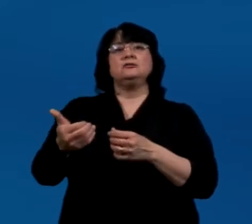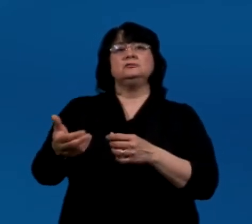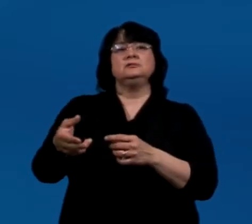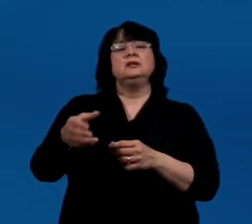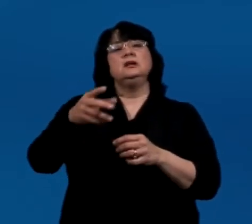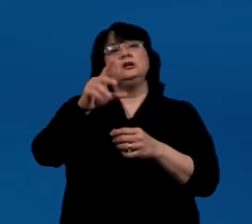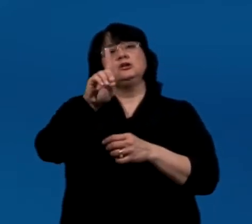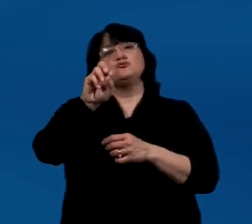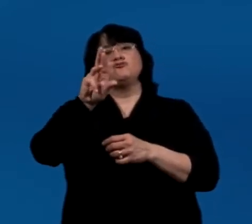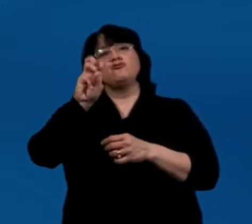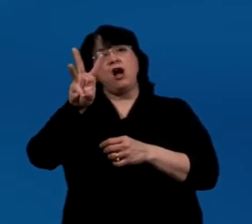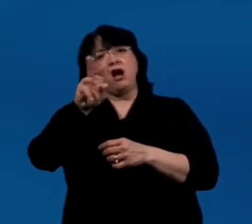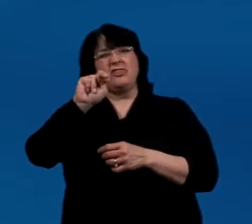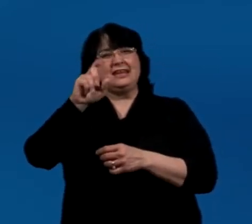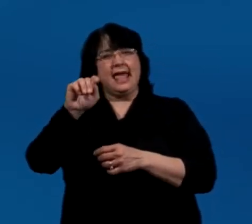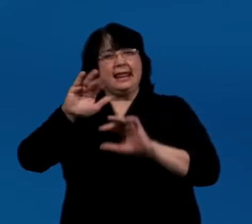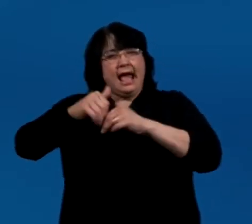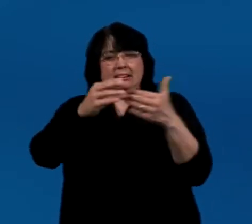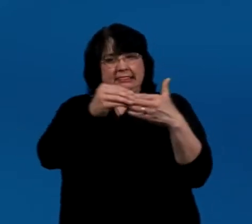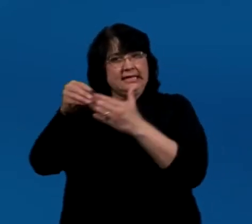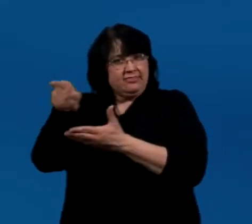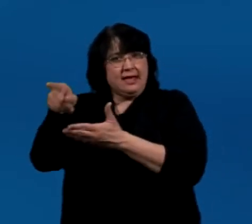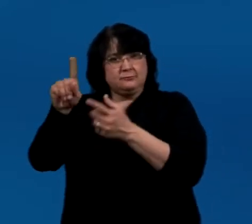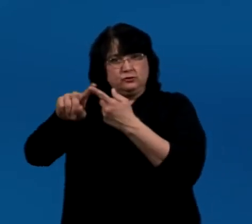other words, how do you lead them to Christ?